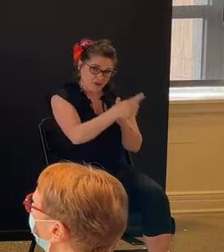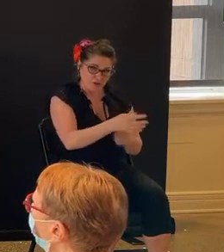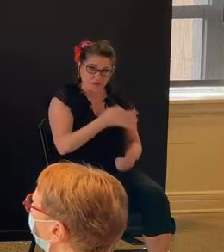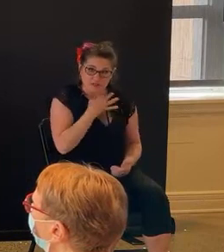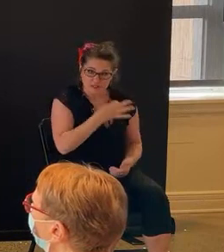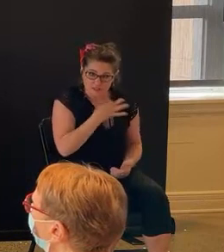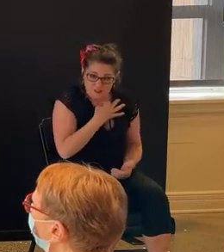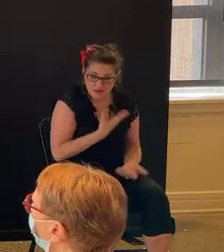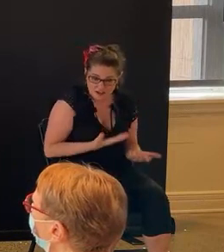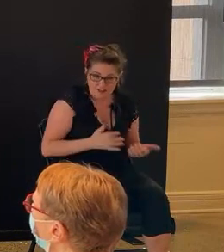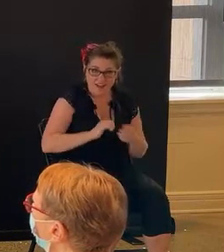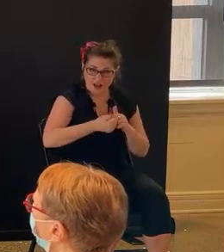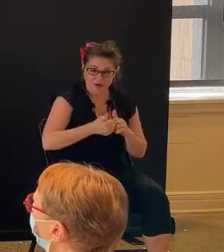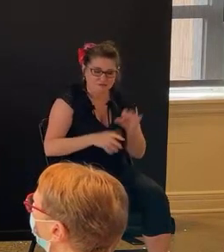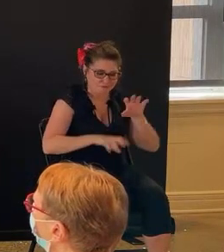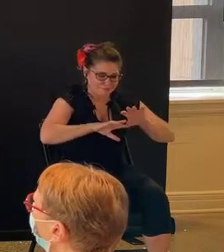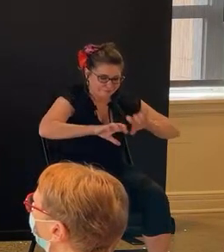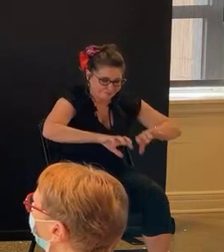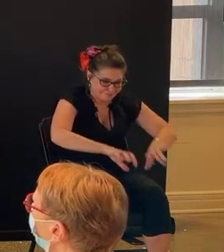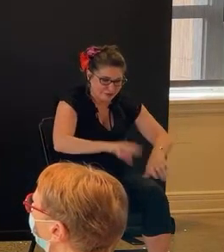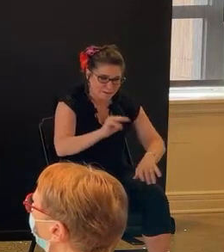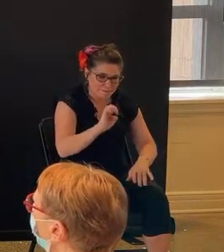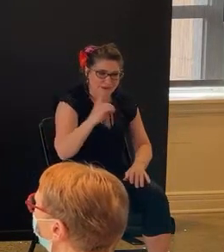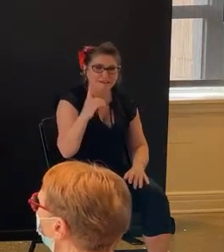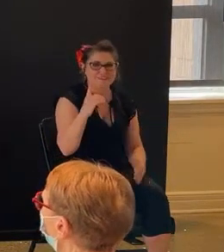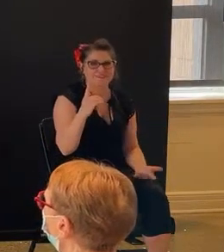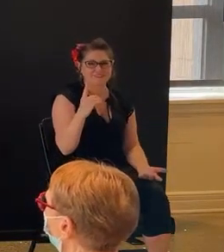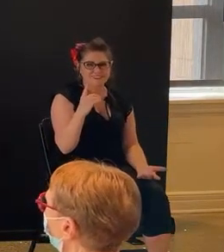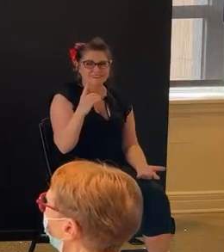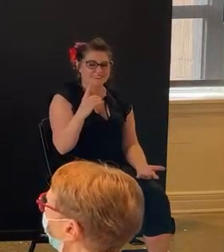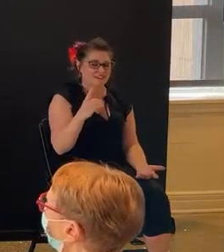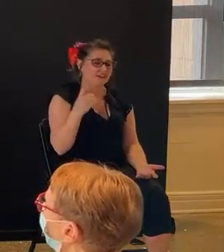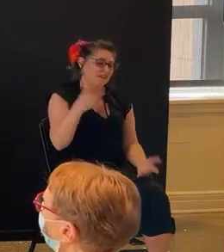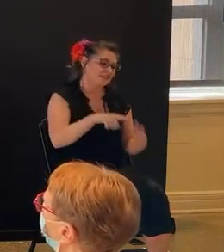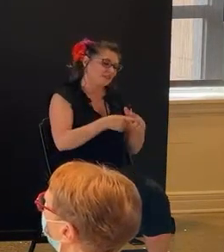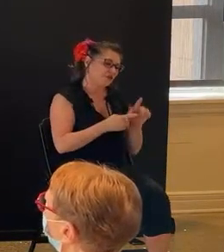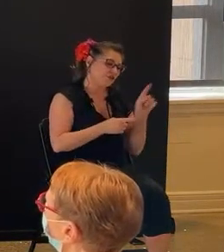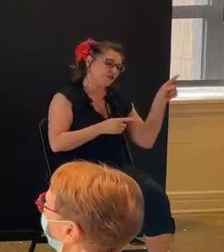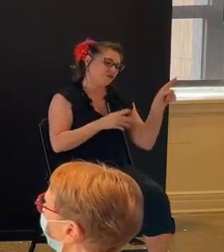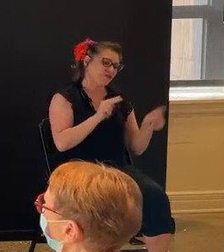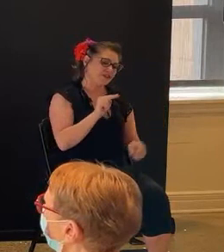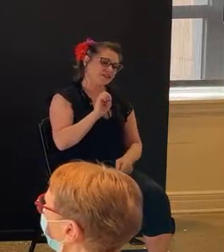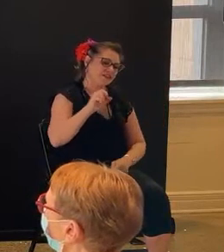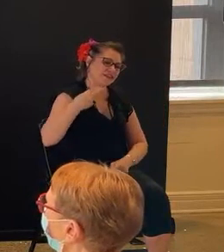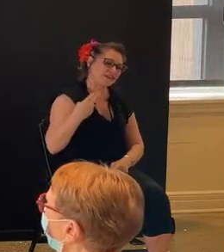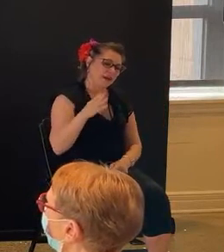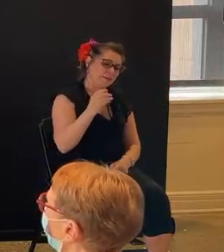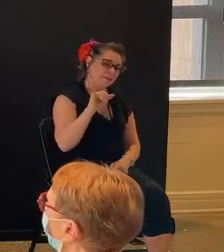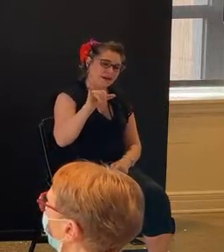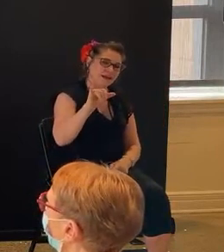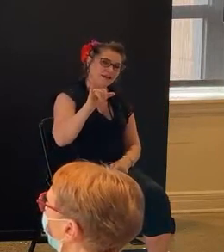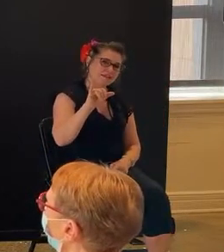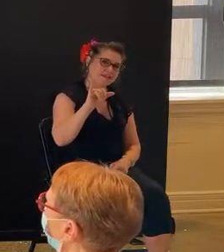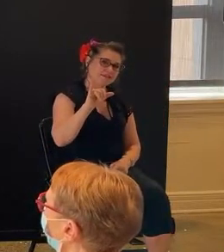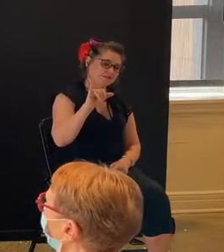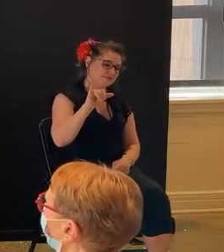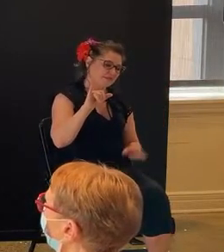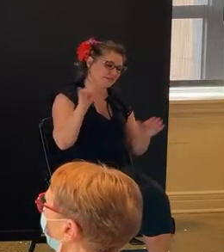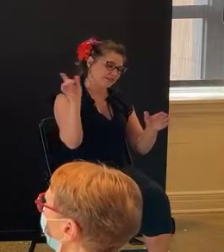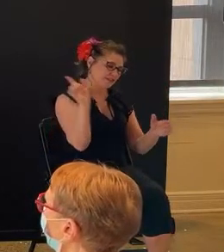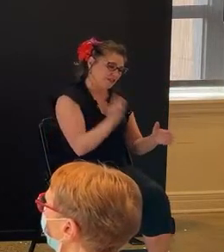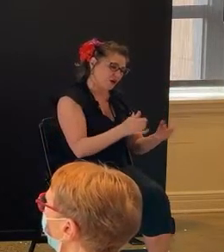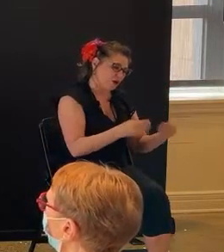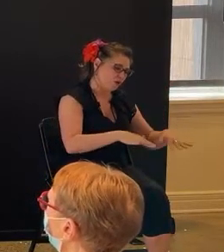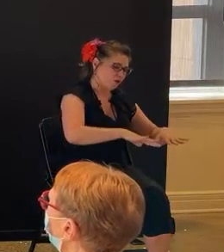and he found it by digging in mud. And he started out at Nia Bay in this low-lying stream, and